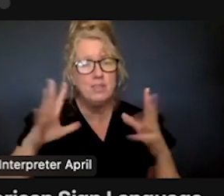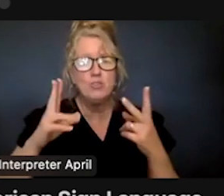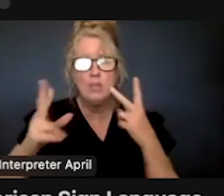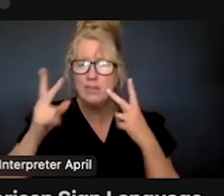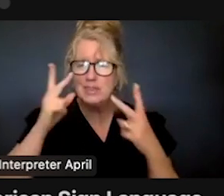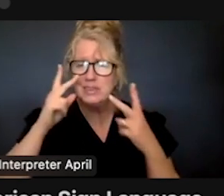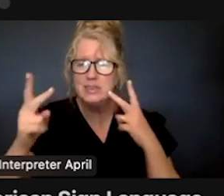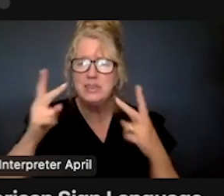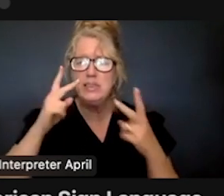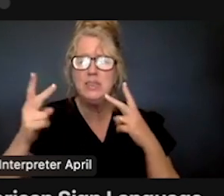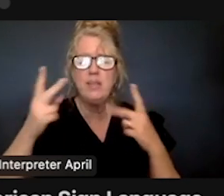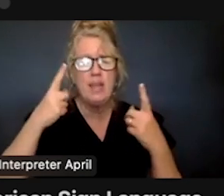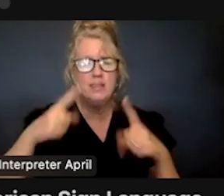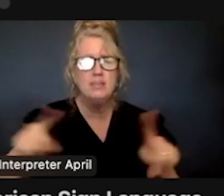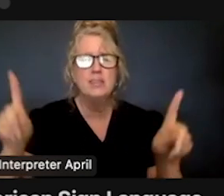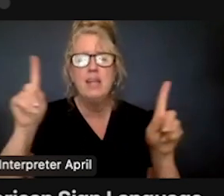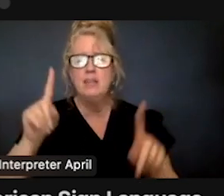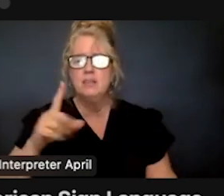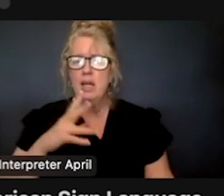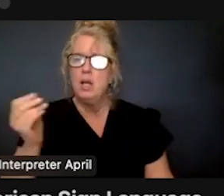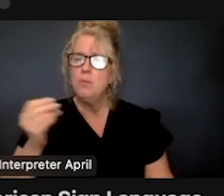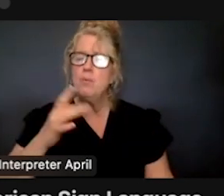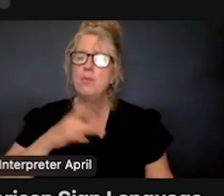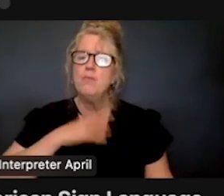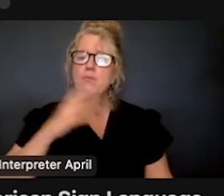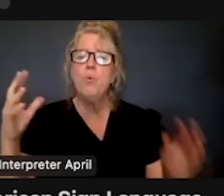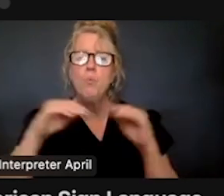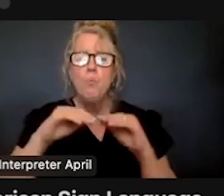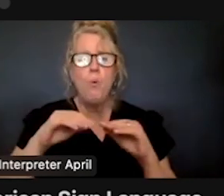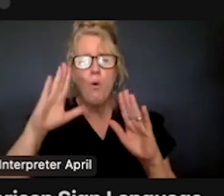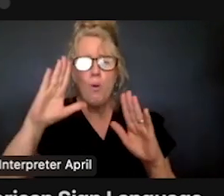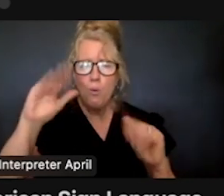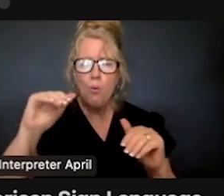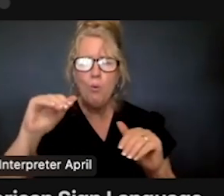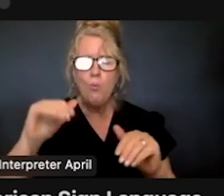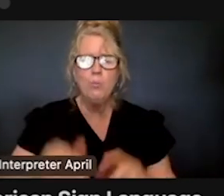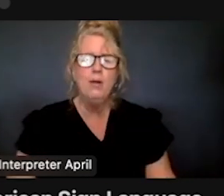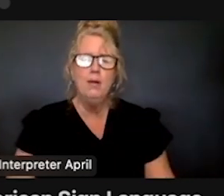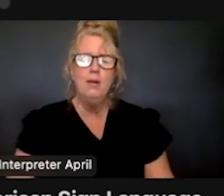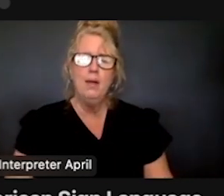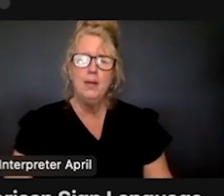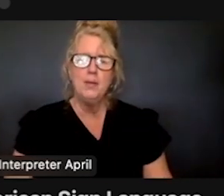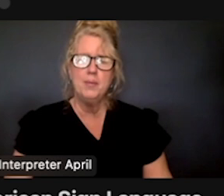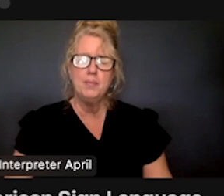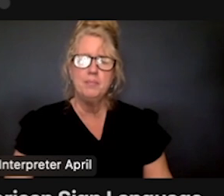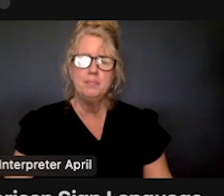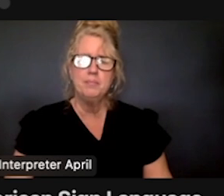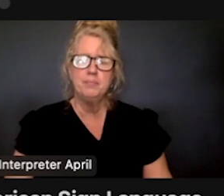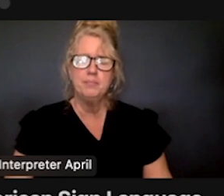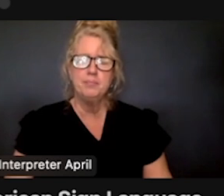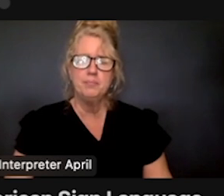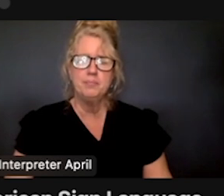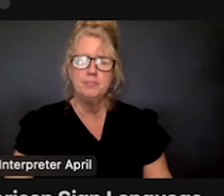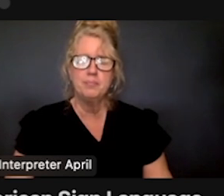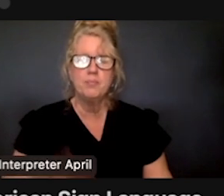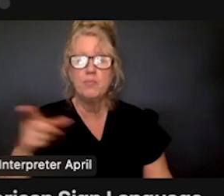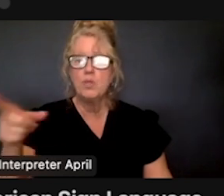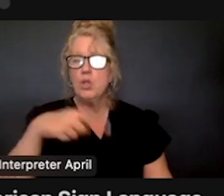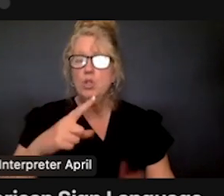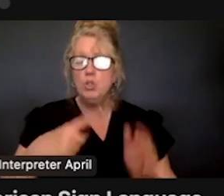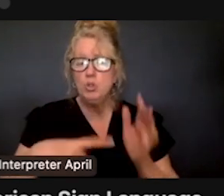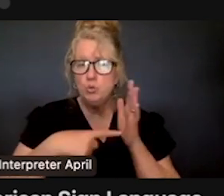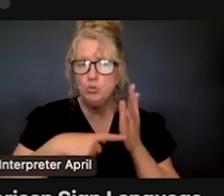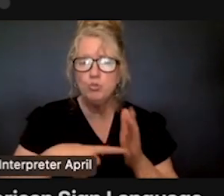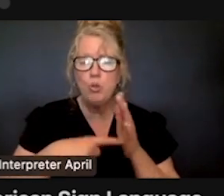and so that they feel more hopeful. I think that you showed a video of Art